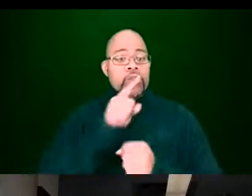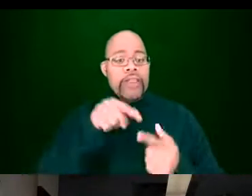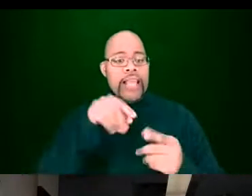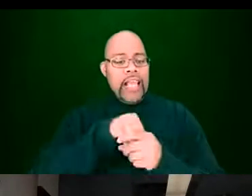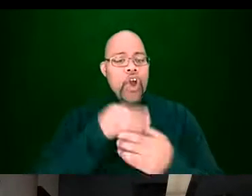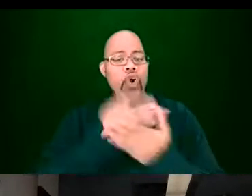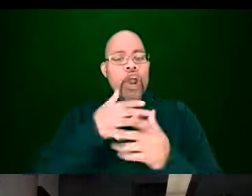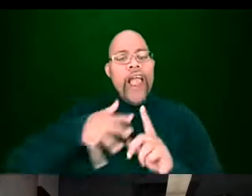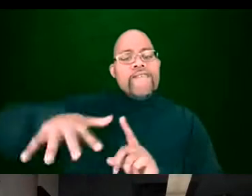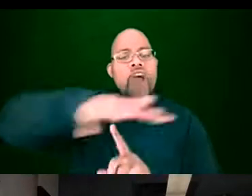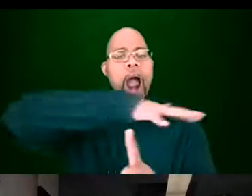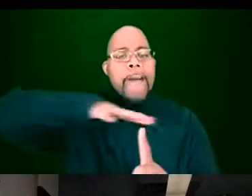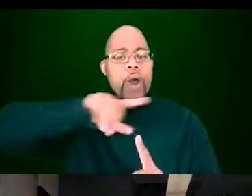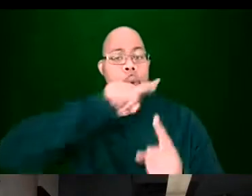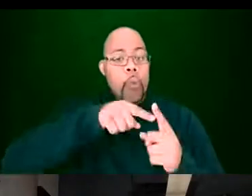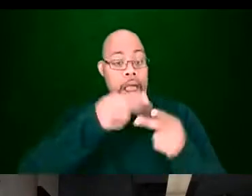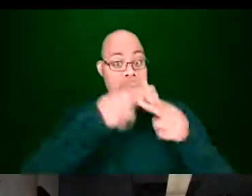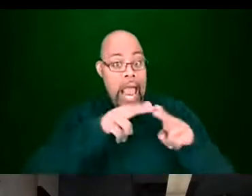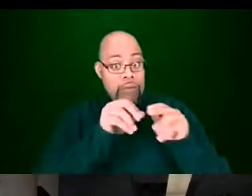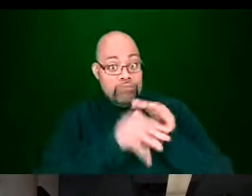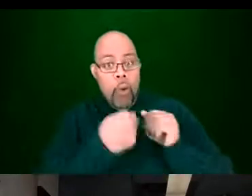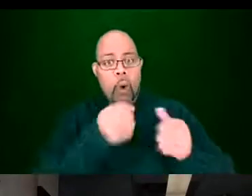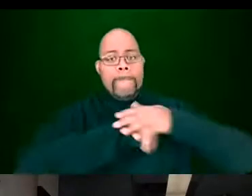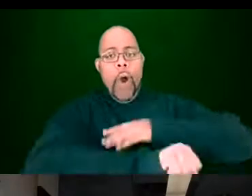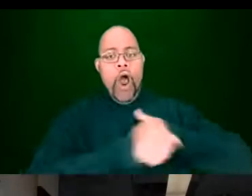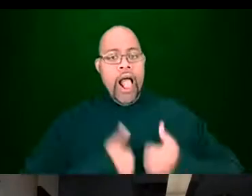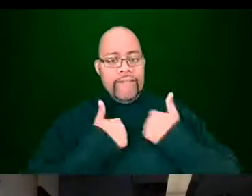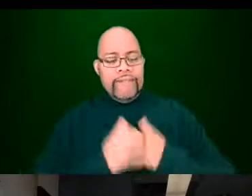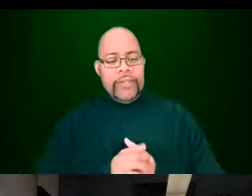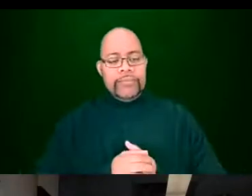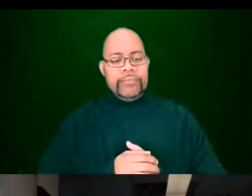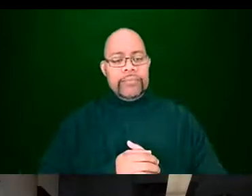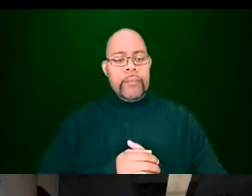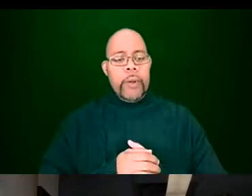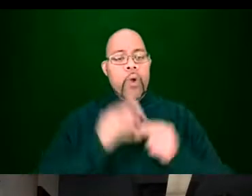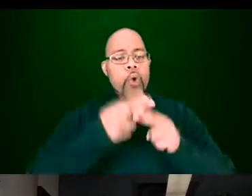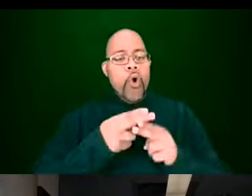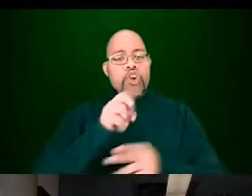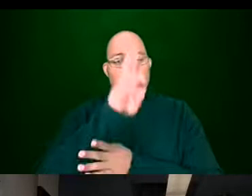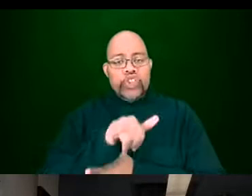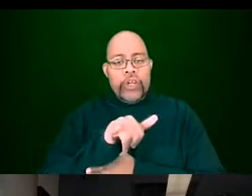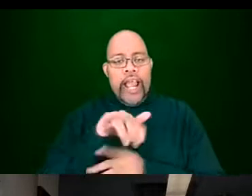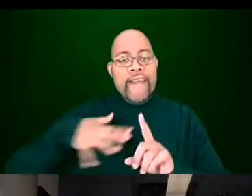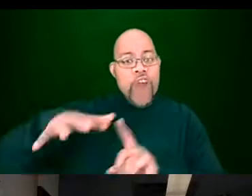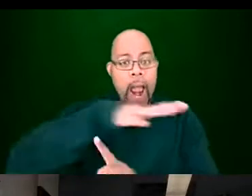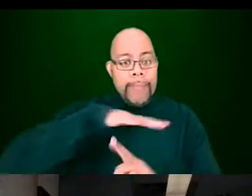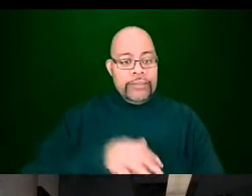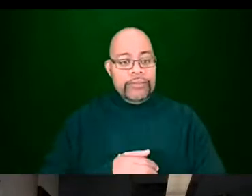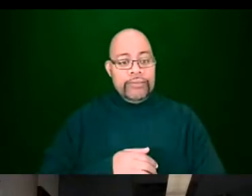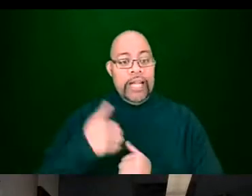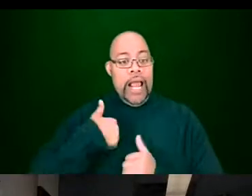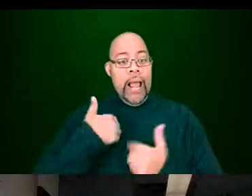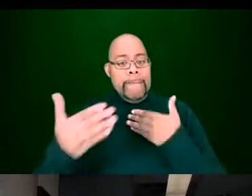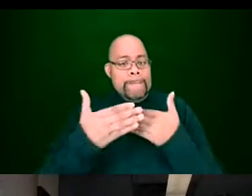good environment when they lay those eggs or they birth their live young. These are called nursery environments. Here I am, I'm pretty